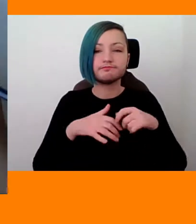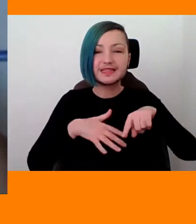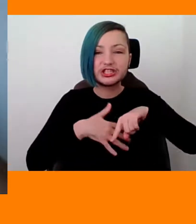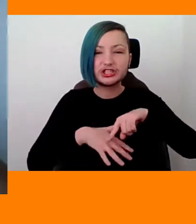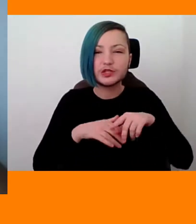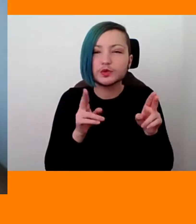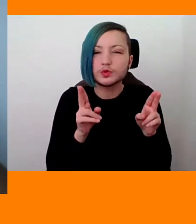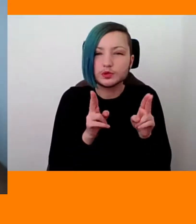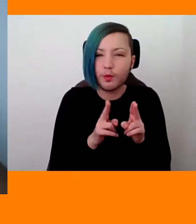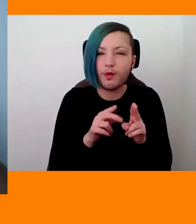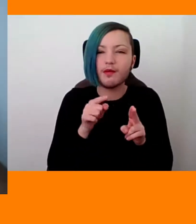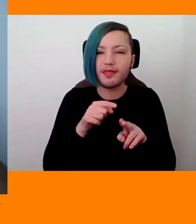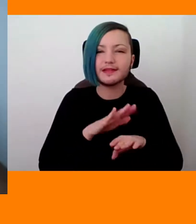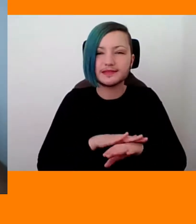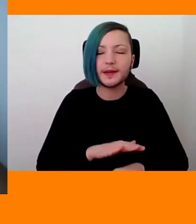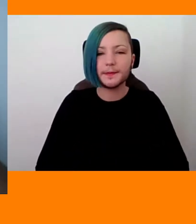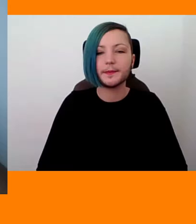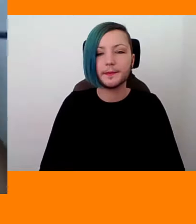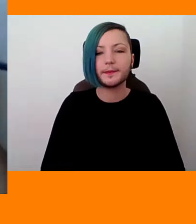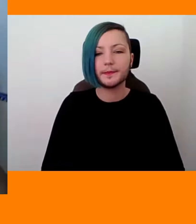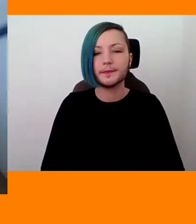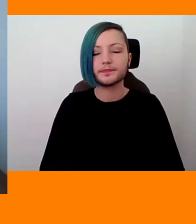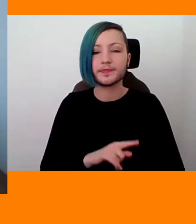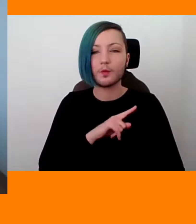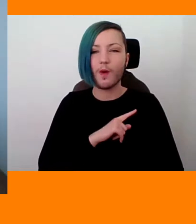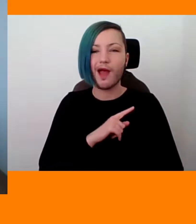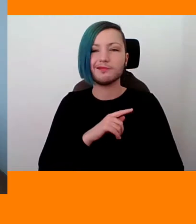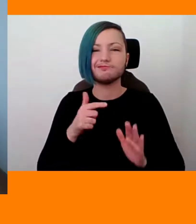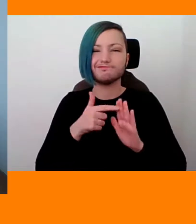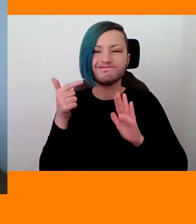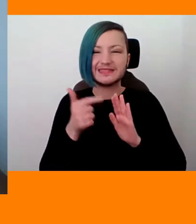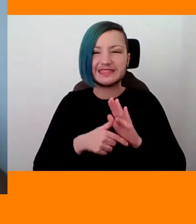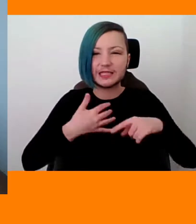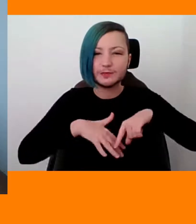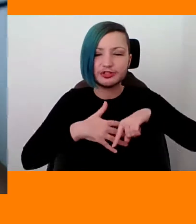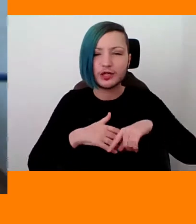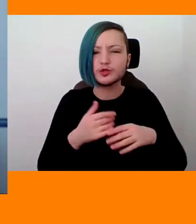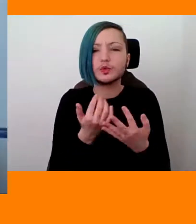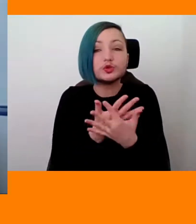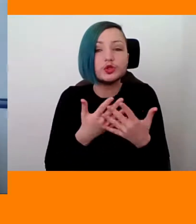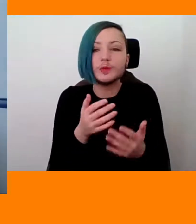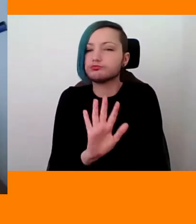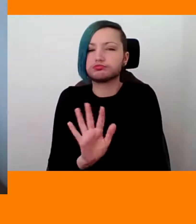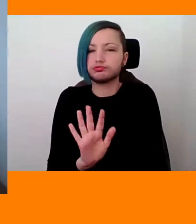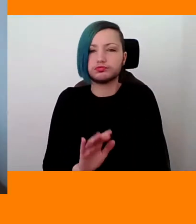smaller because they are the deepest shadows. So not too much.